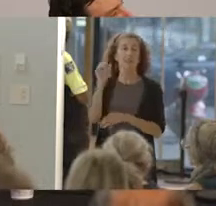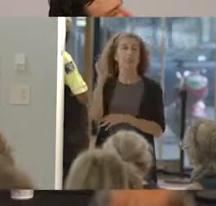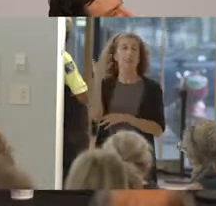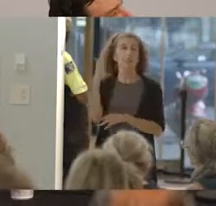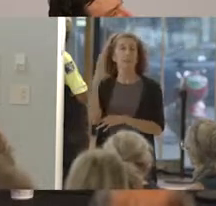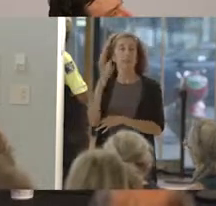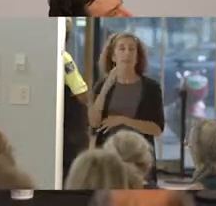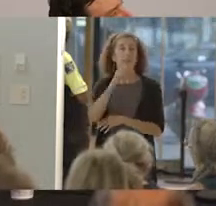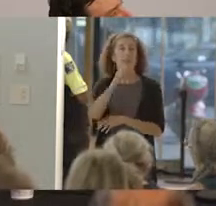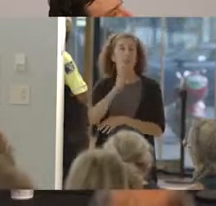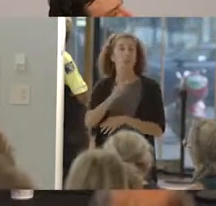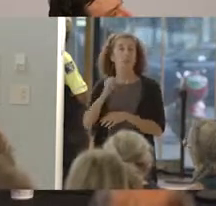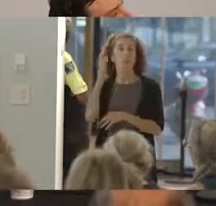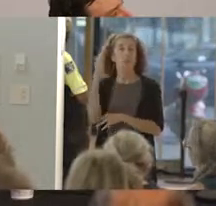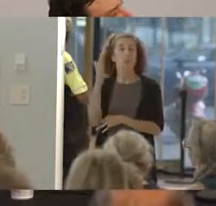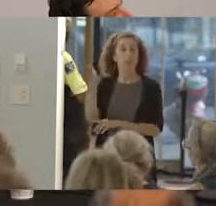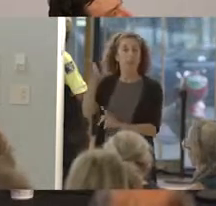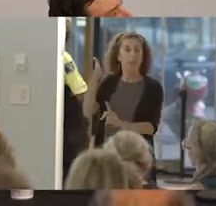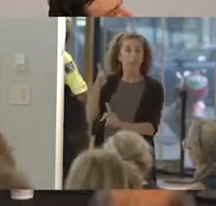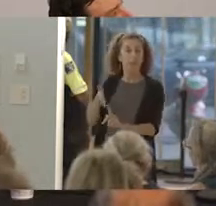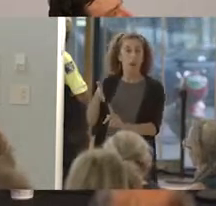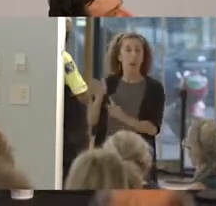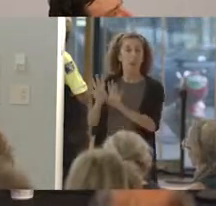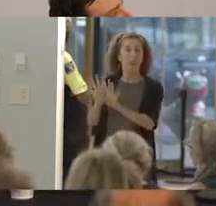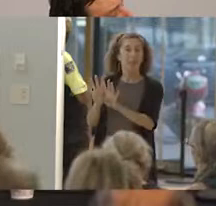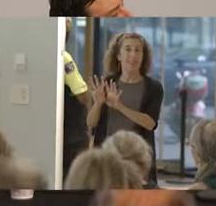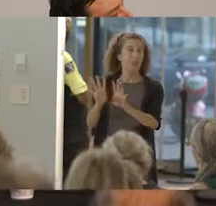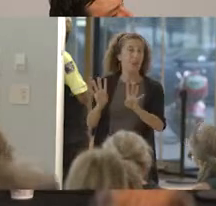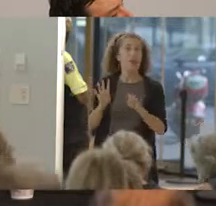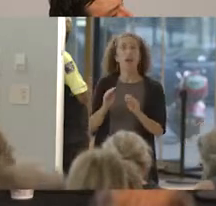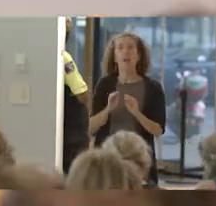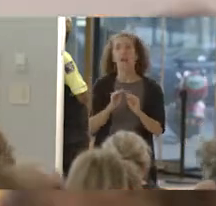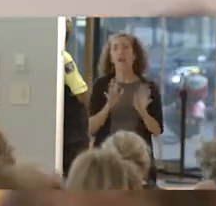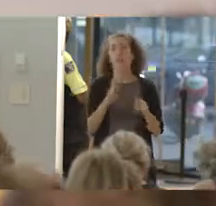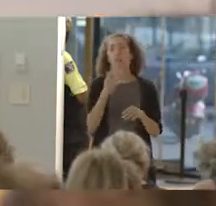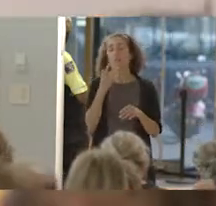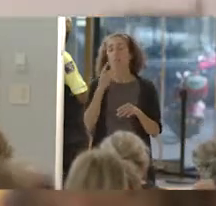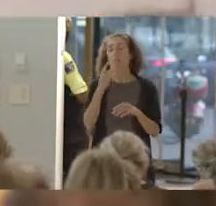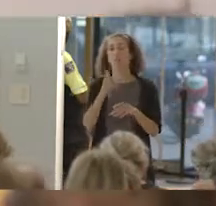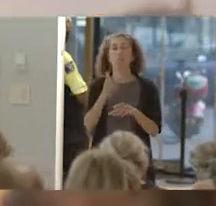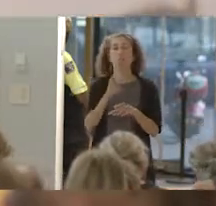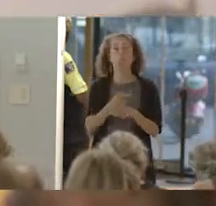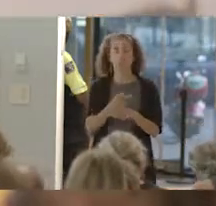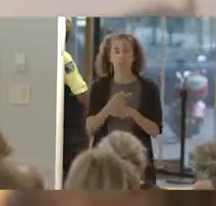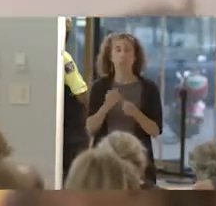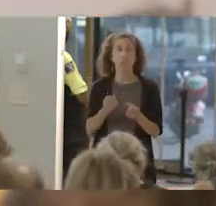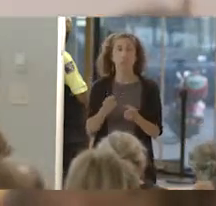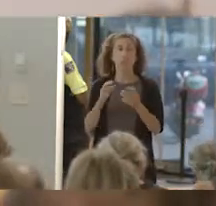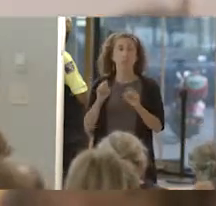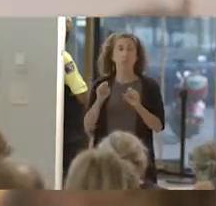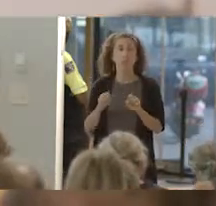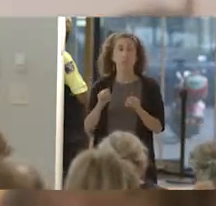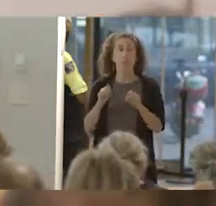esplanade itself. So this is the direction we're really trying to go, where we preserve as much of the existing esplanade as possible, because we know that shade